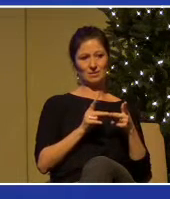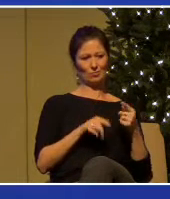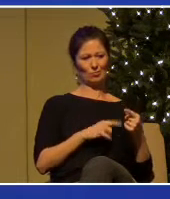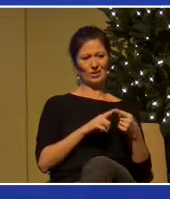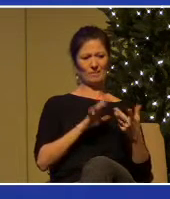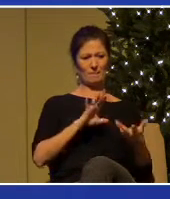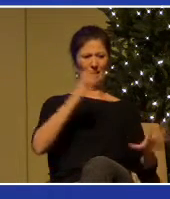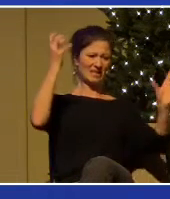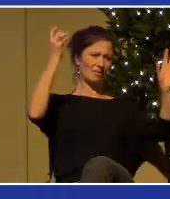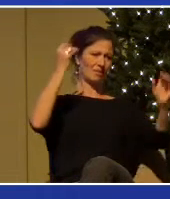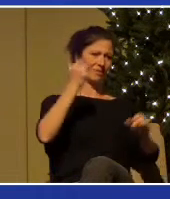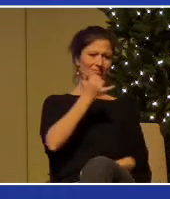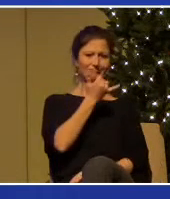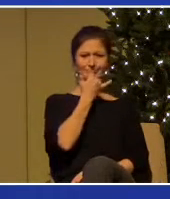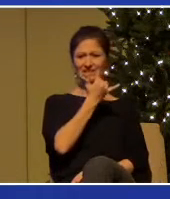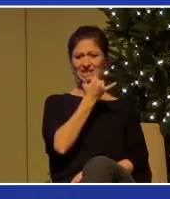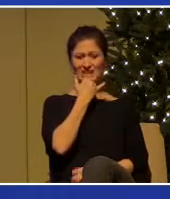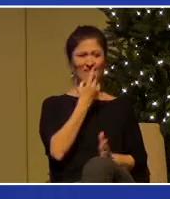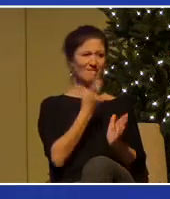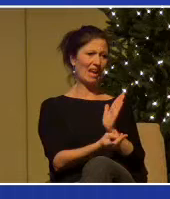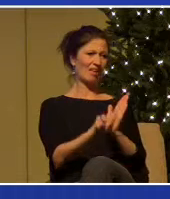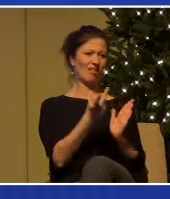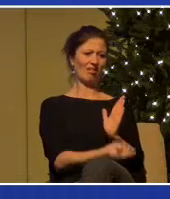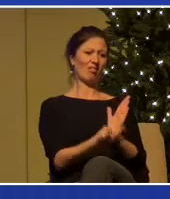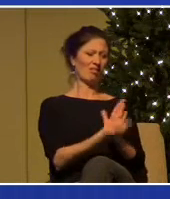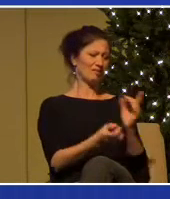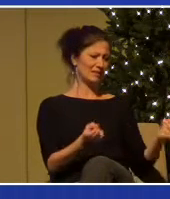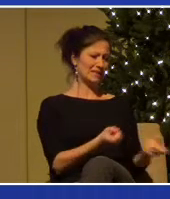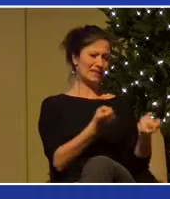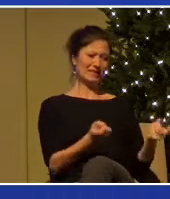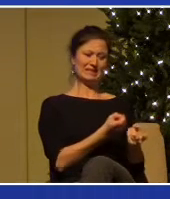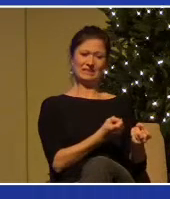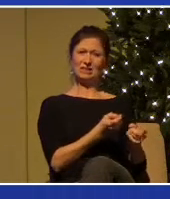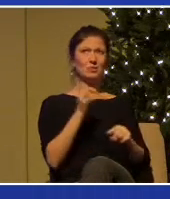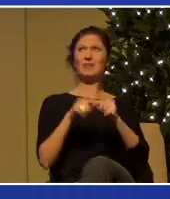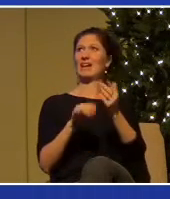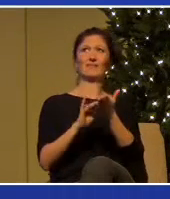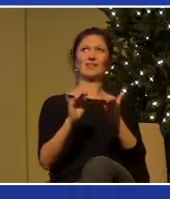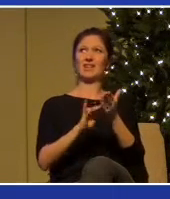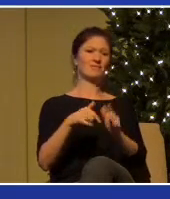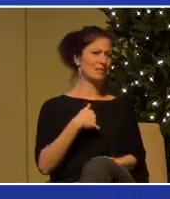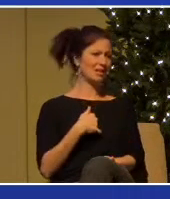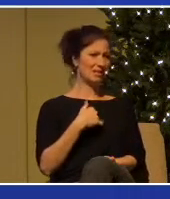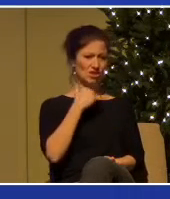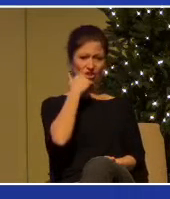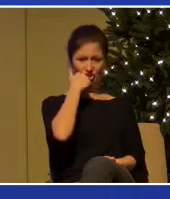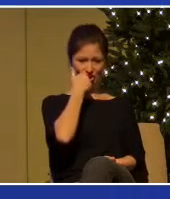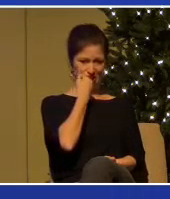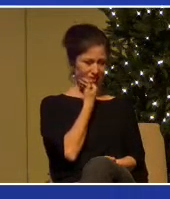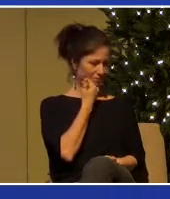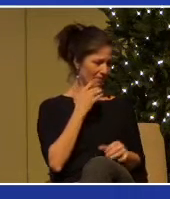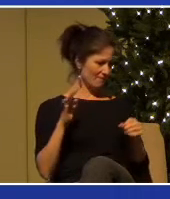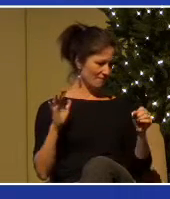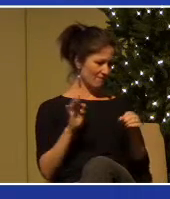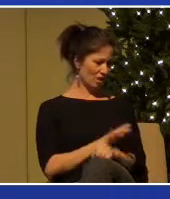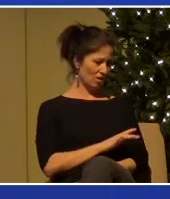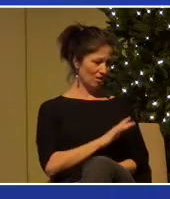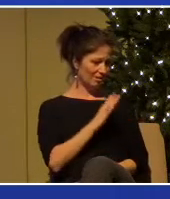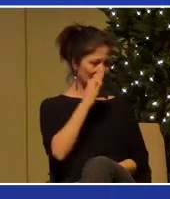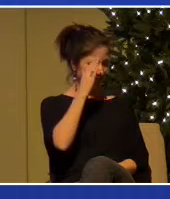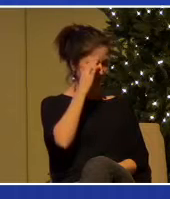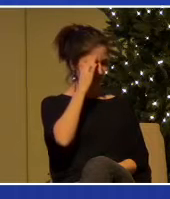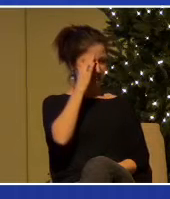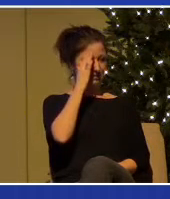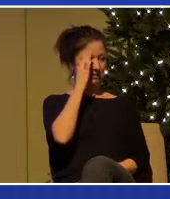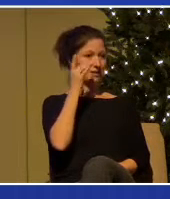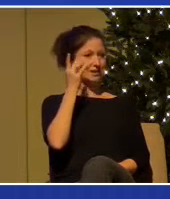up, when we've sinned and we think it's unforgivable. How could I do that? We're filled with shame. He